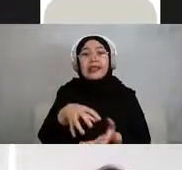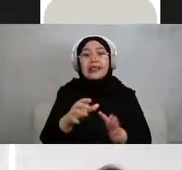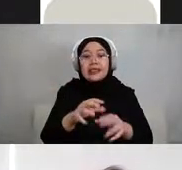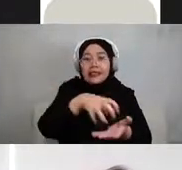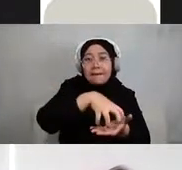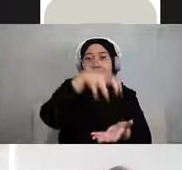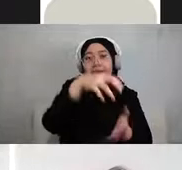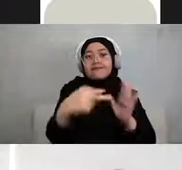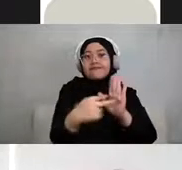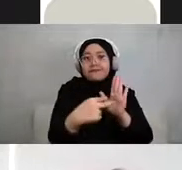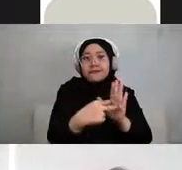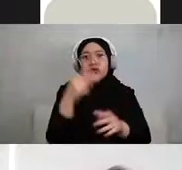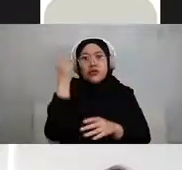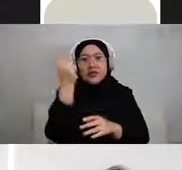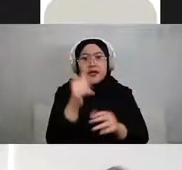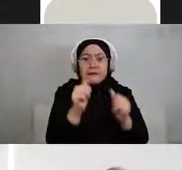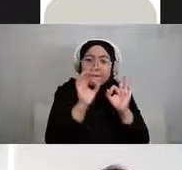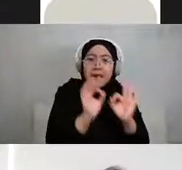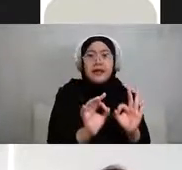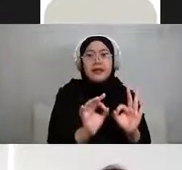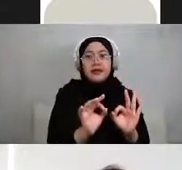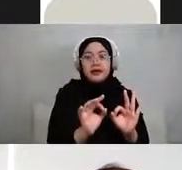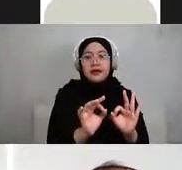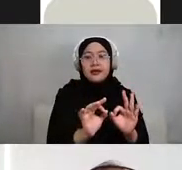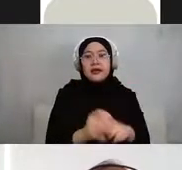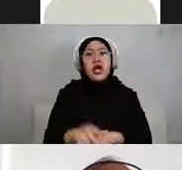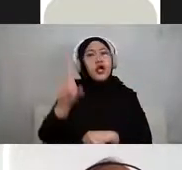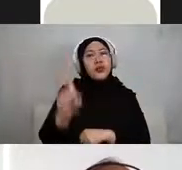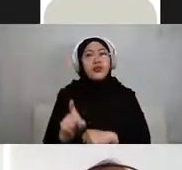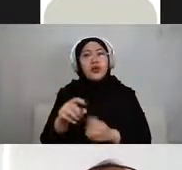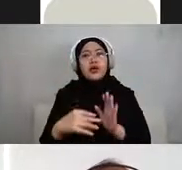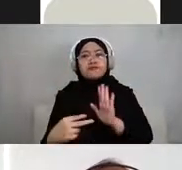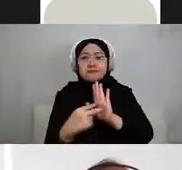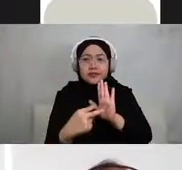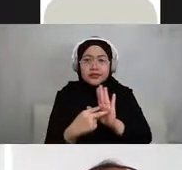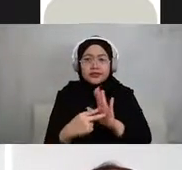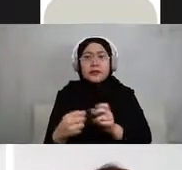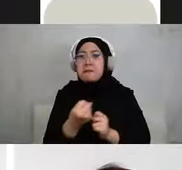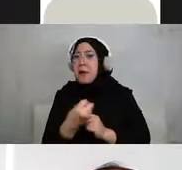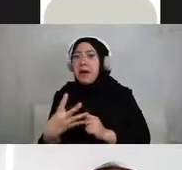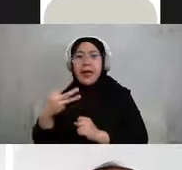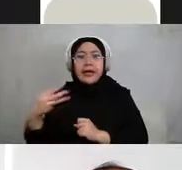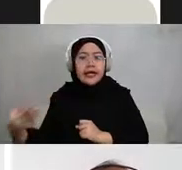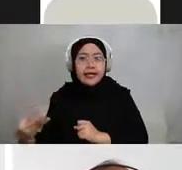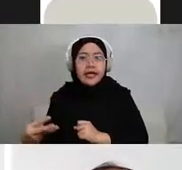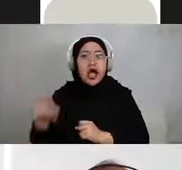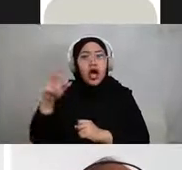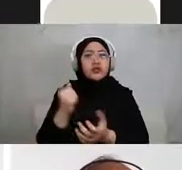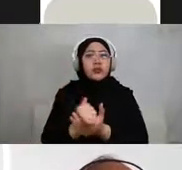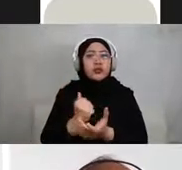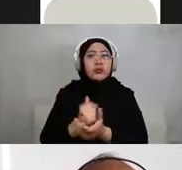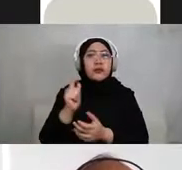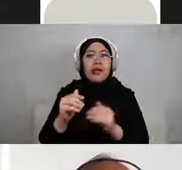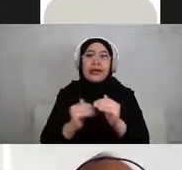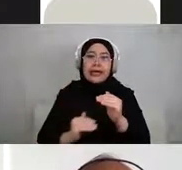load and the charging, and the route formulation has to be done on that basis. We in India, we